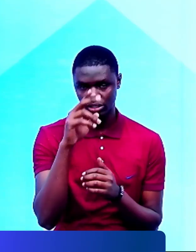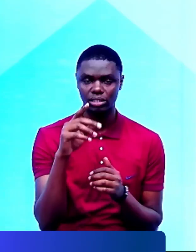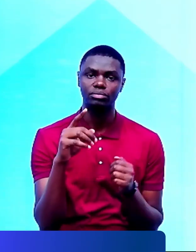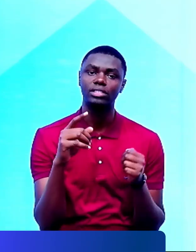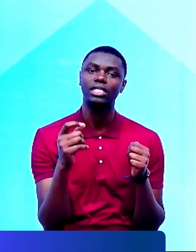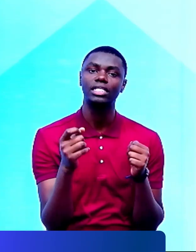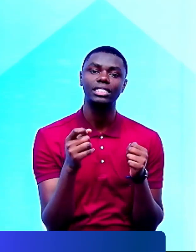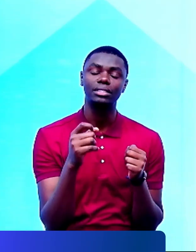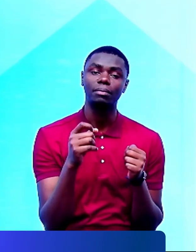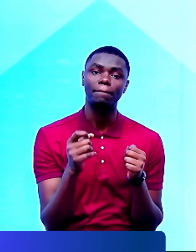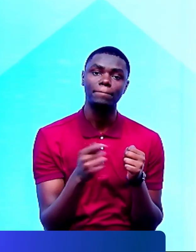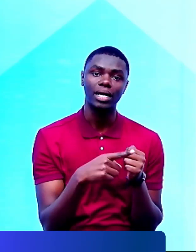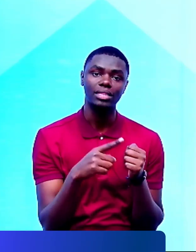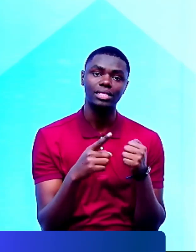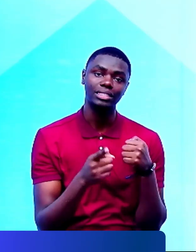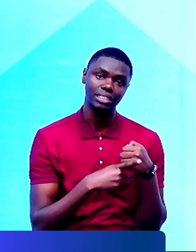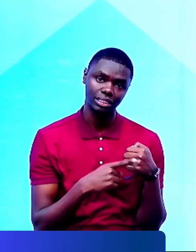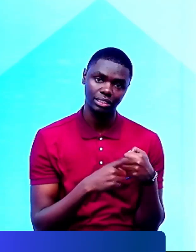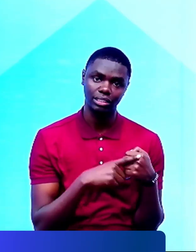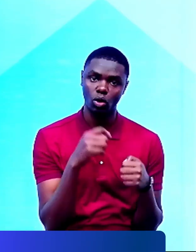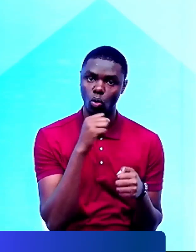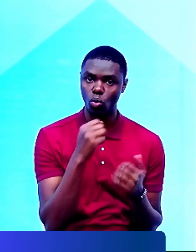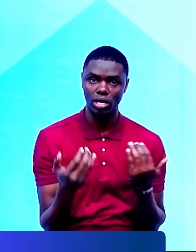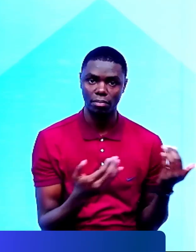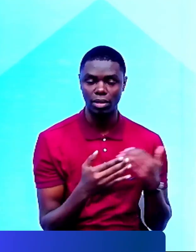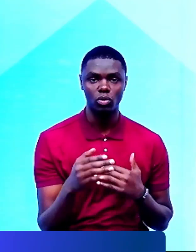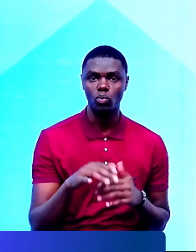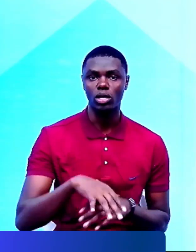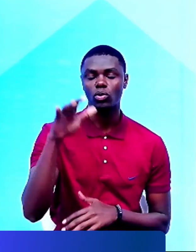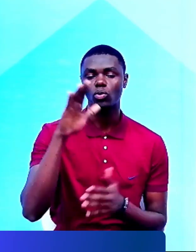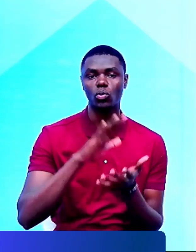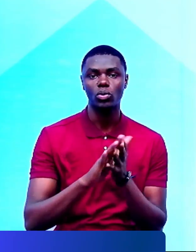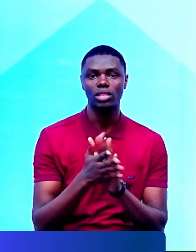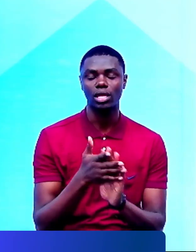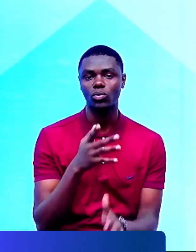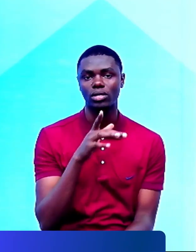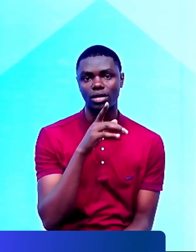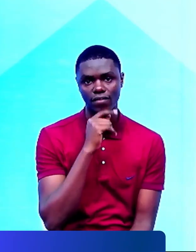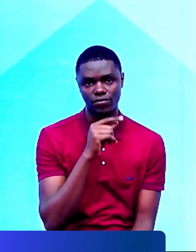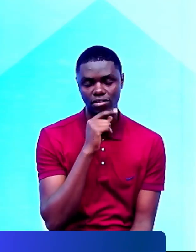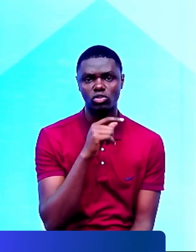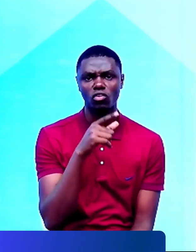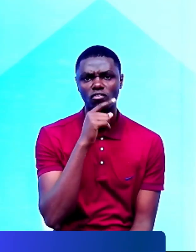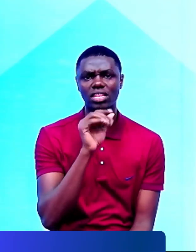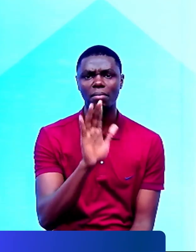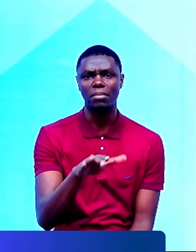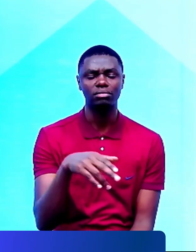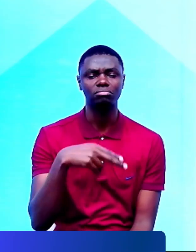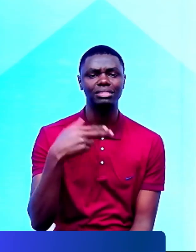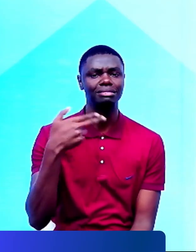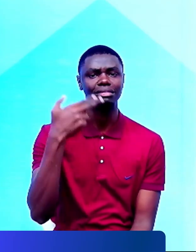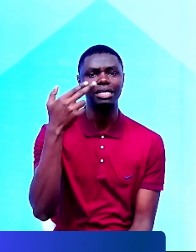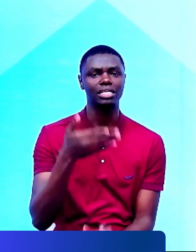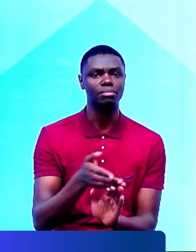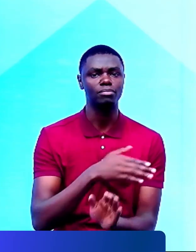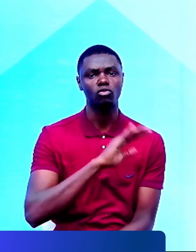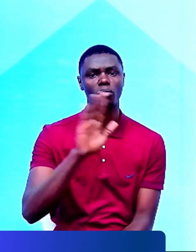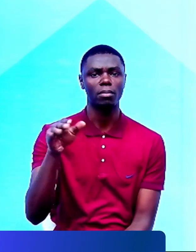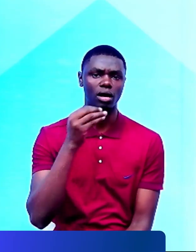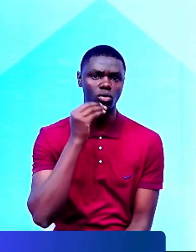up fatherless. A man who prayed to raise him gunned down before he could return home.